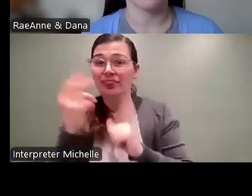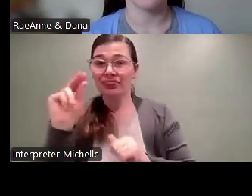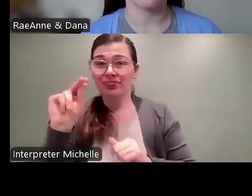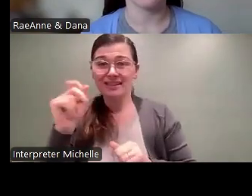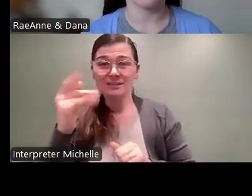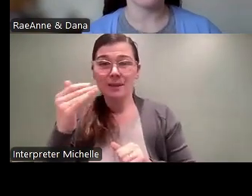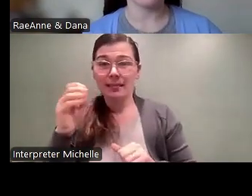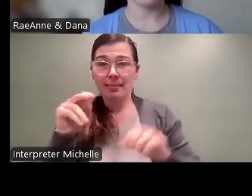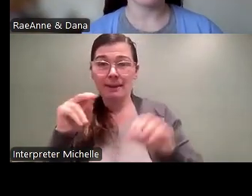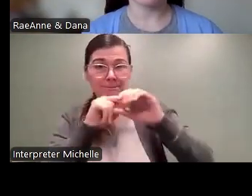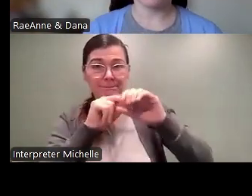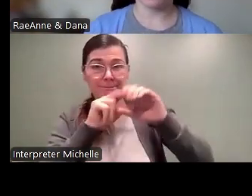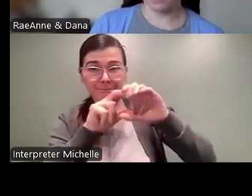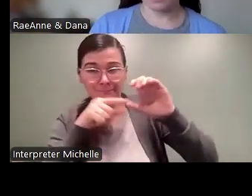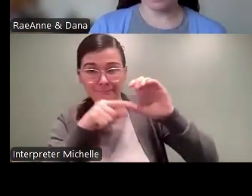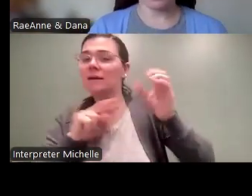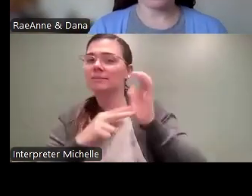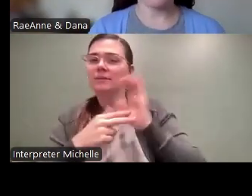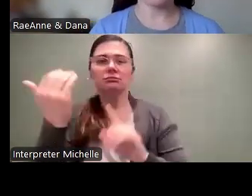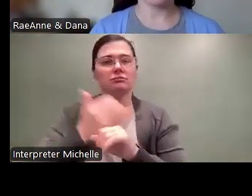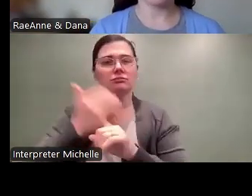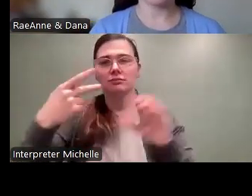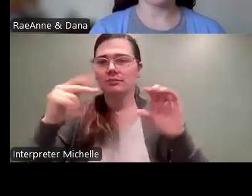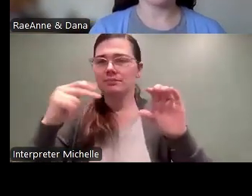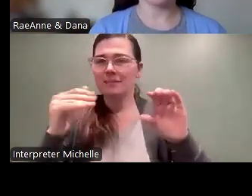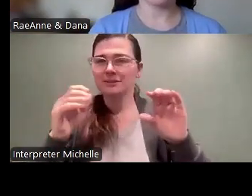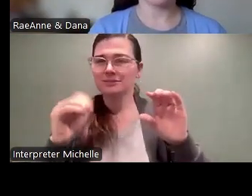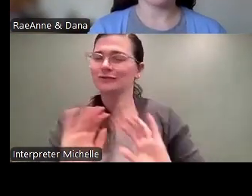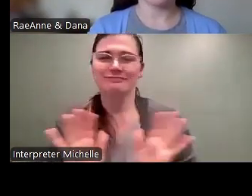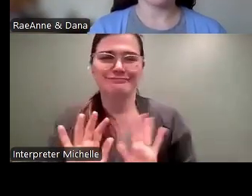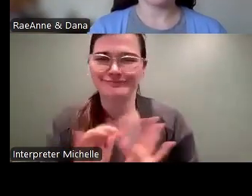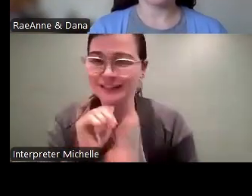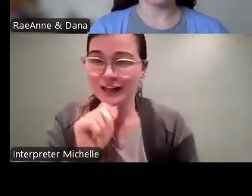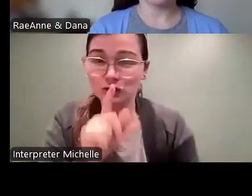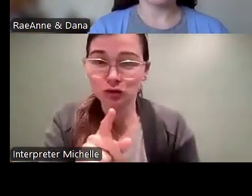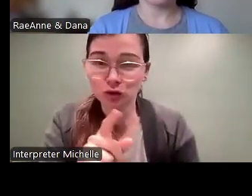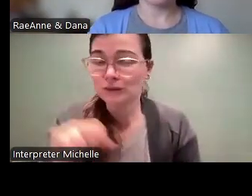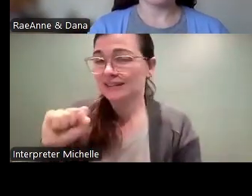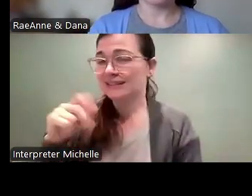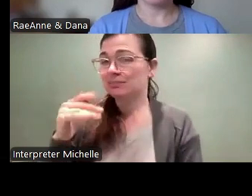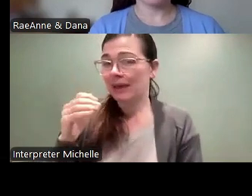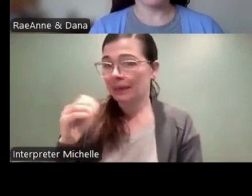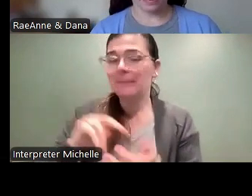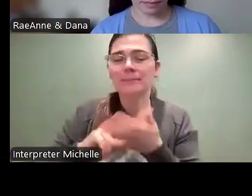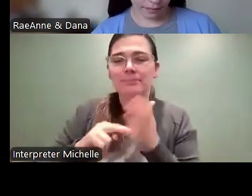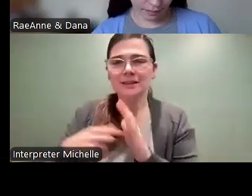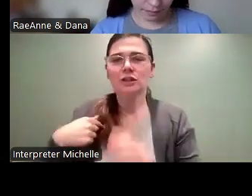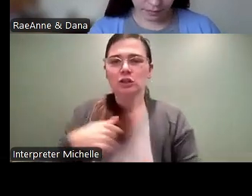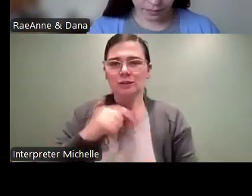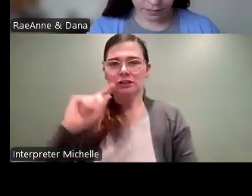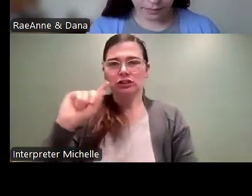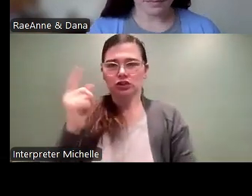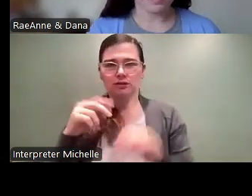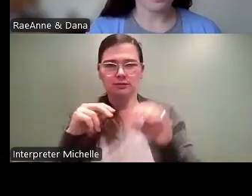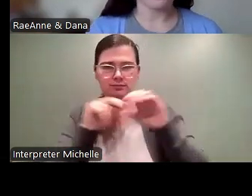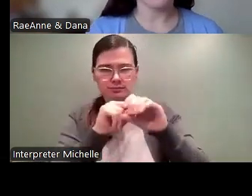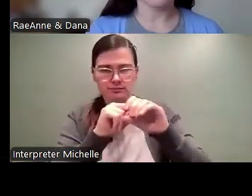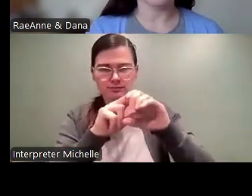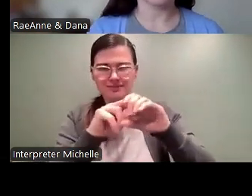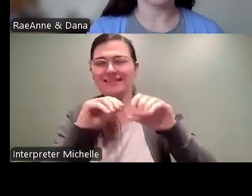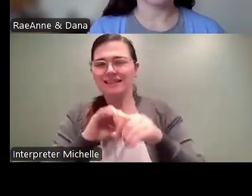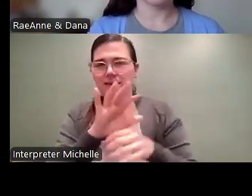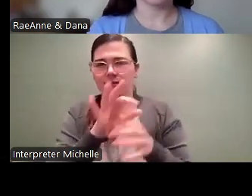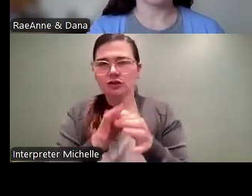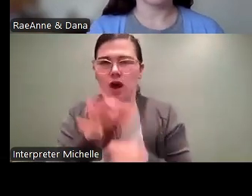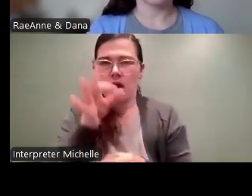not true. The speculum exam is merely putting a speculum in the vagina. We do that for a lot of other reasons, sometimes to